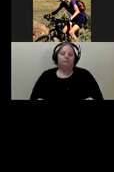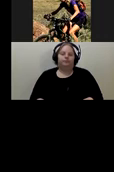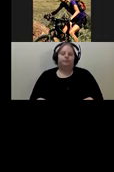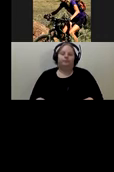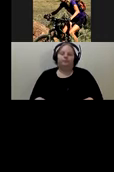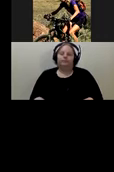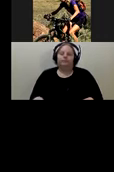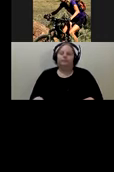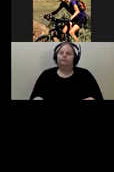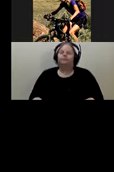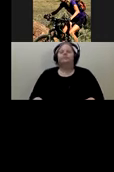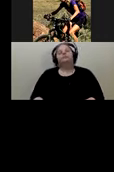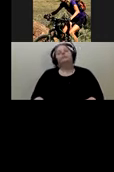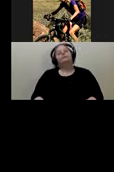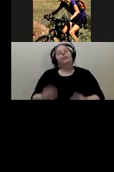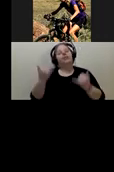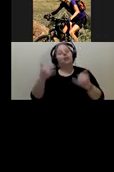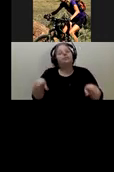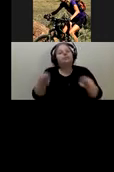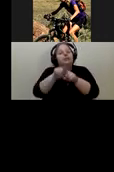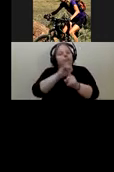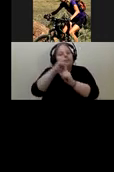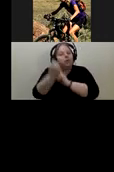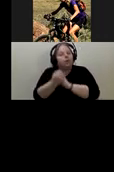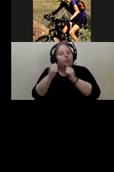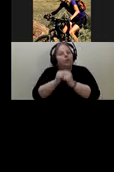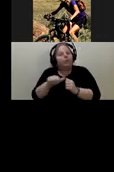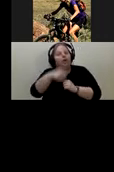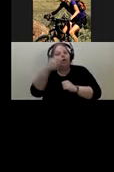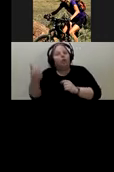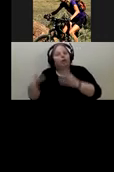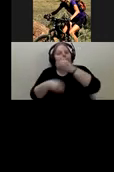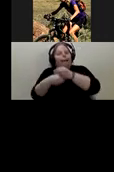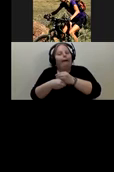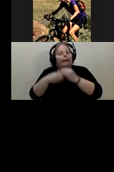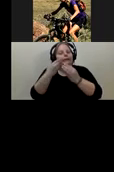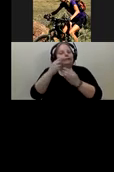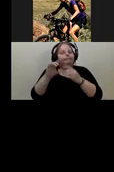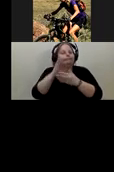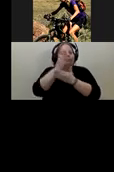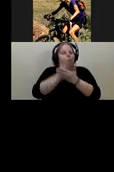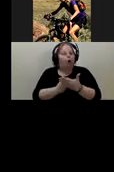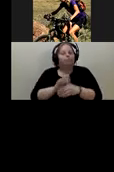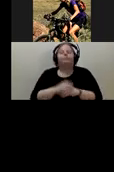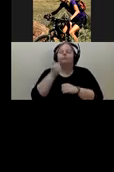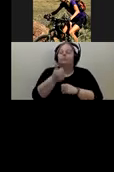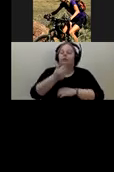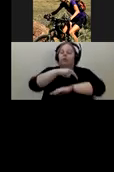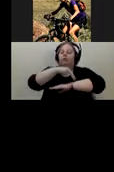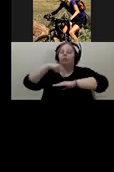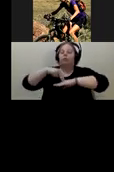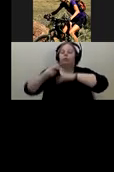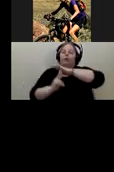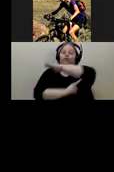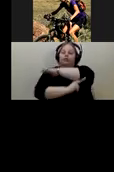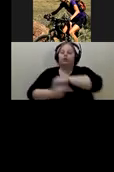now let's take a look at the same scenario, but with a twist, all right? So you're on a footbridge and you're overlooking the track